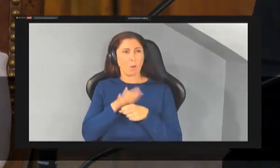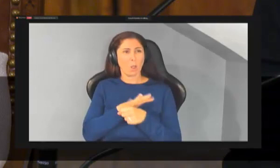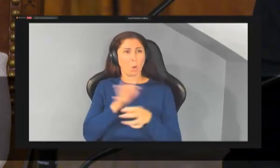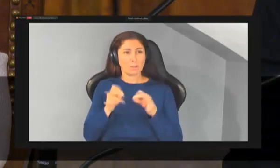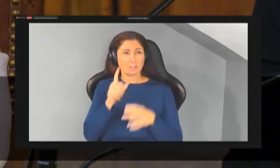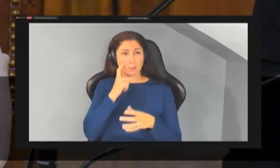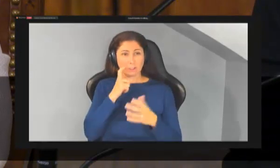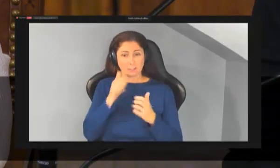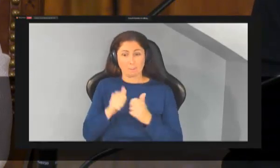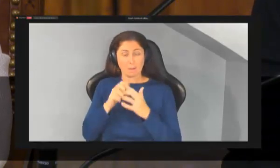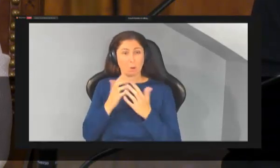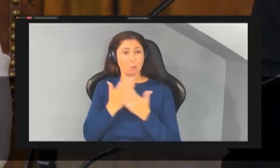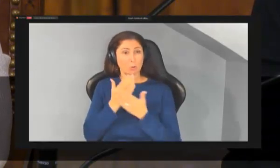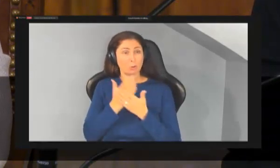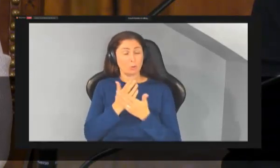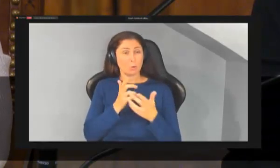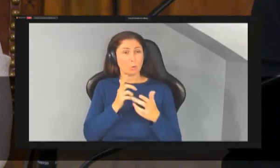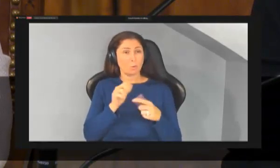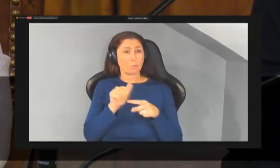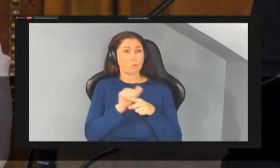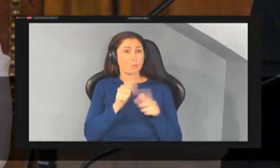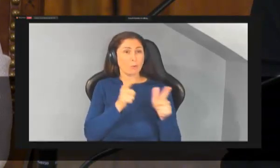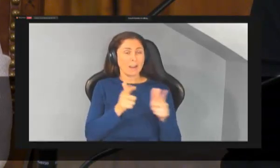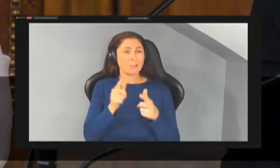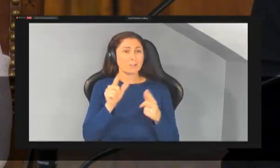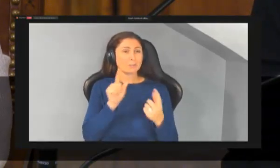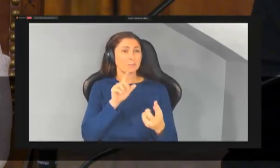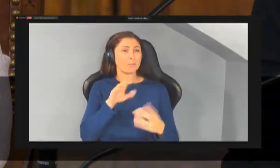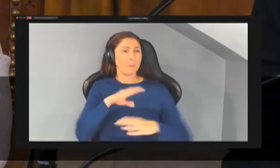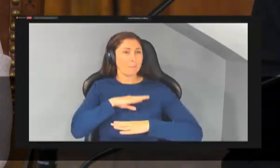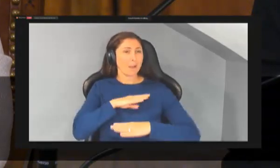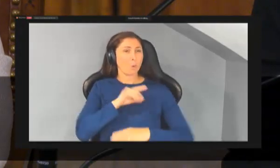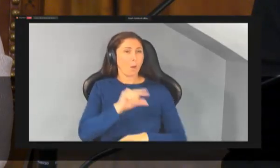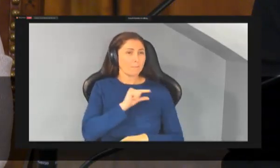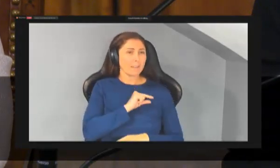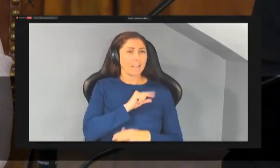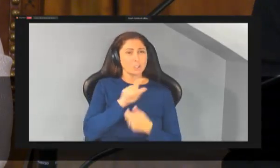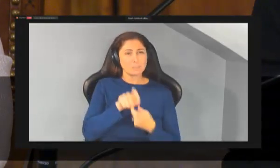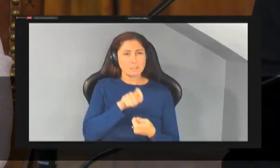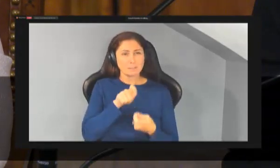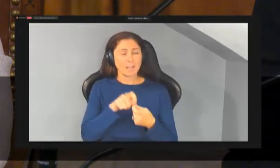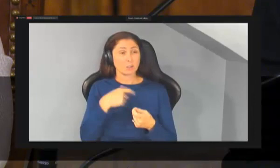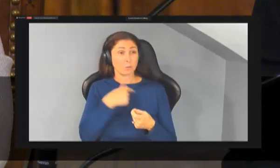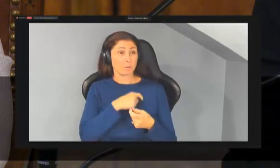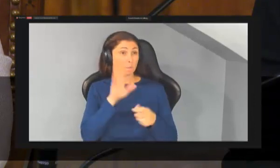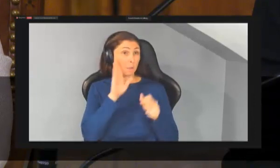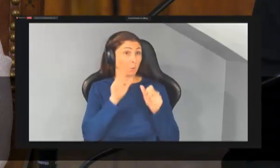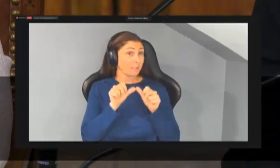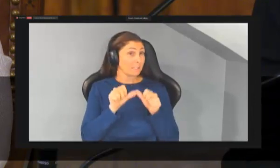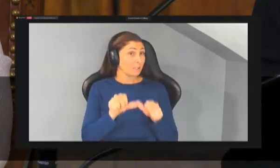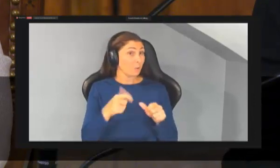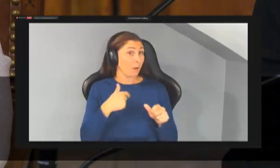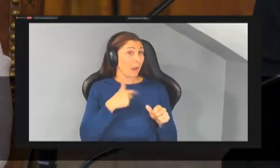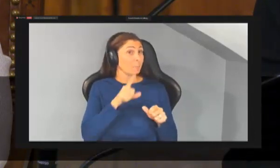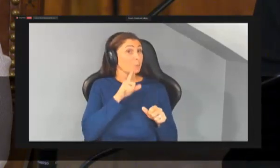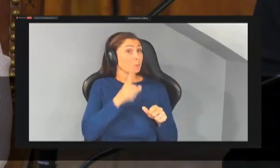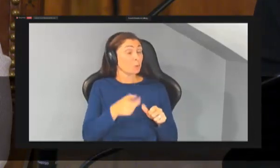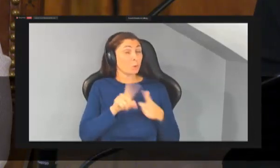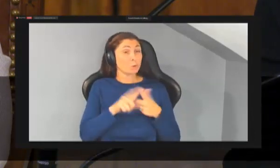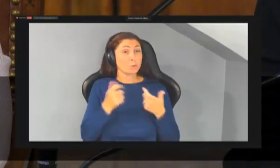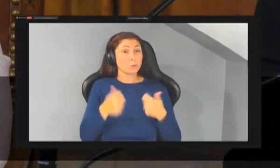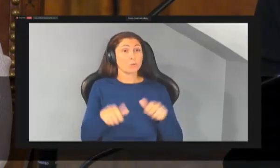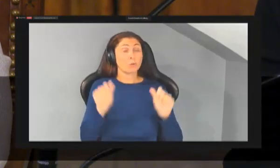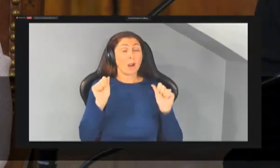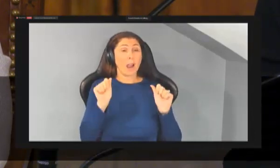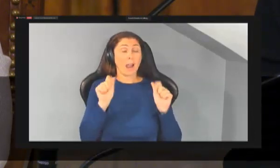ranges that meet qualifications, specifications. And we will continue, I'm sure, to try to put as